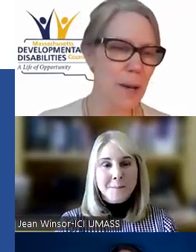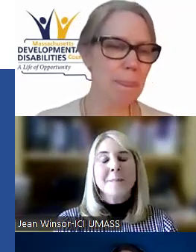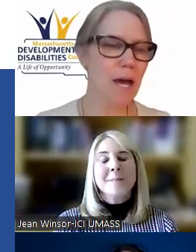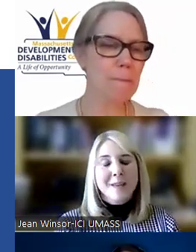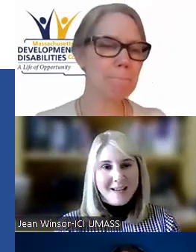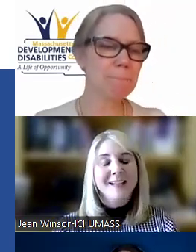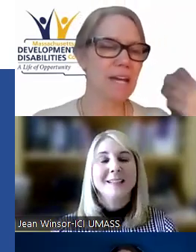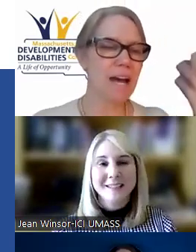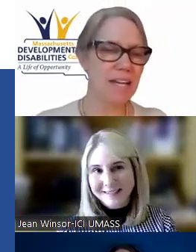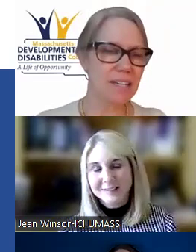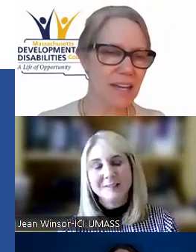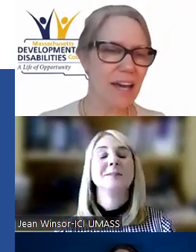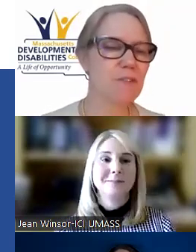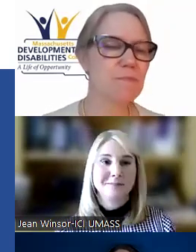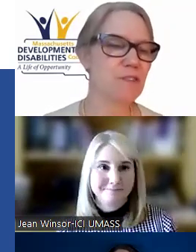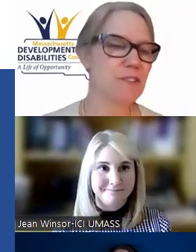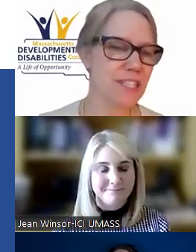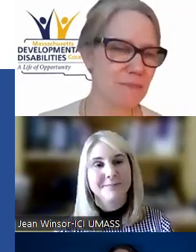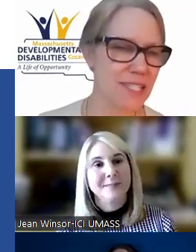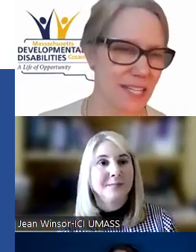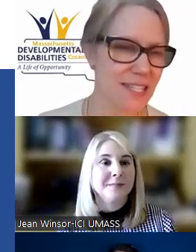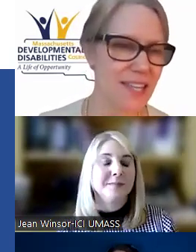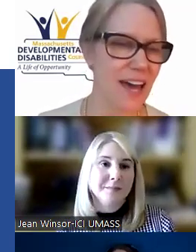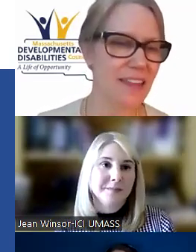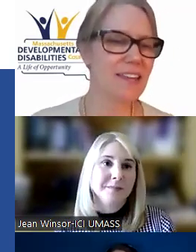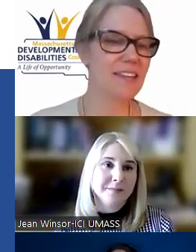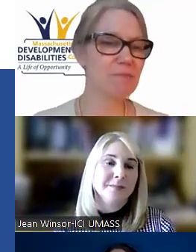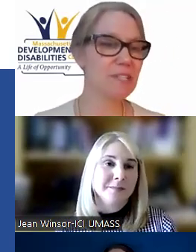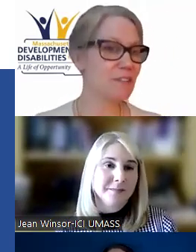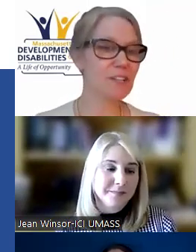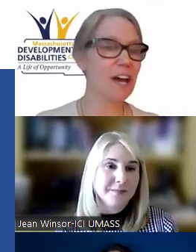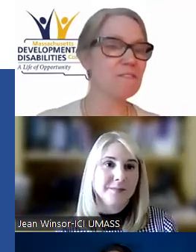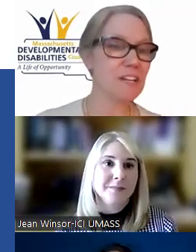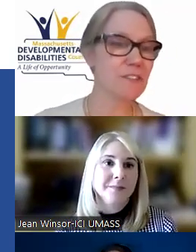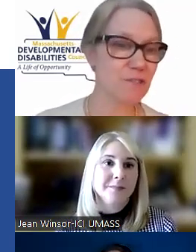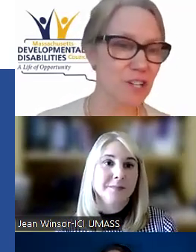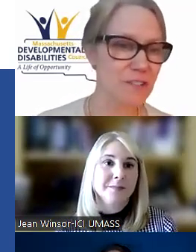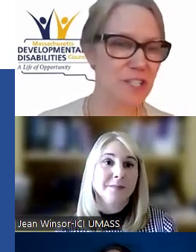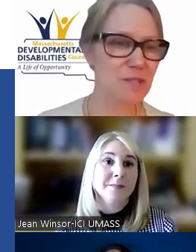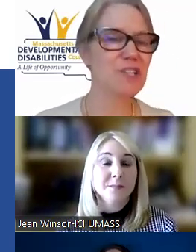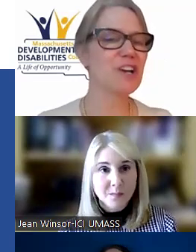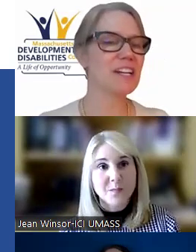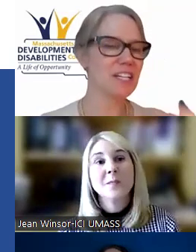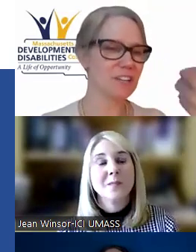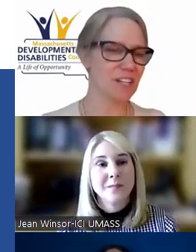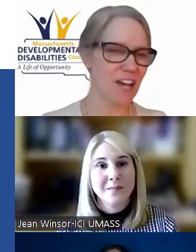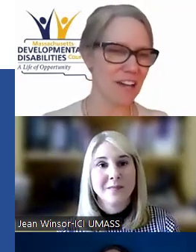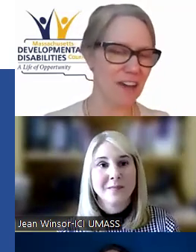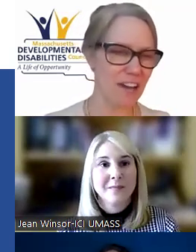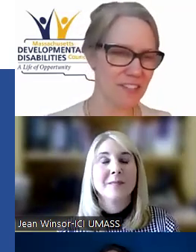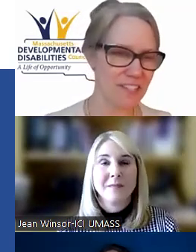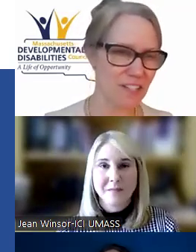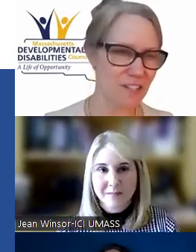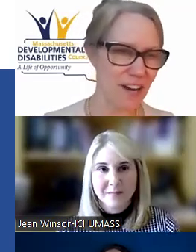leaders, I have observed in some states that they receive a lot of funding for those services, but you're not hearing a lot